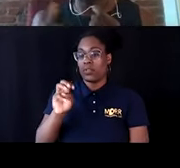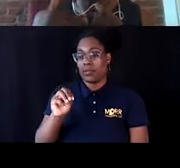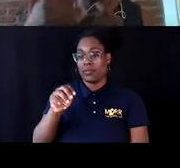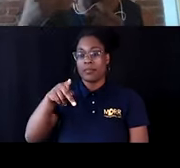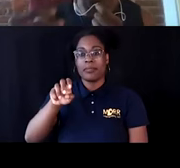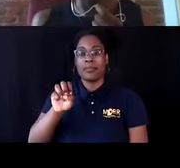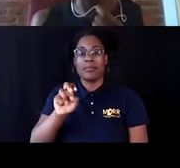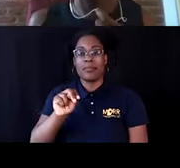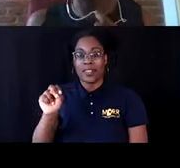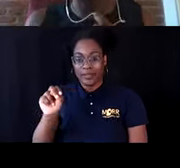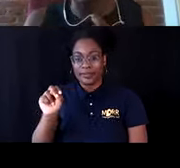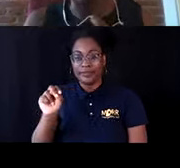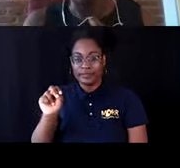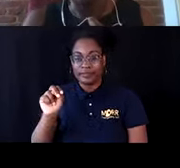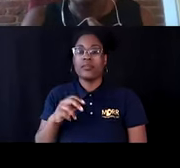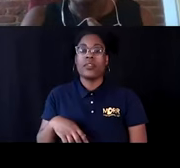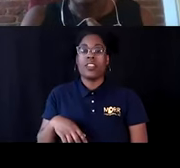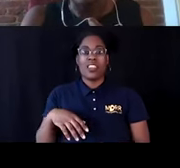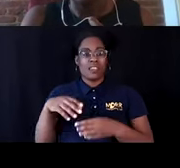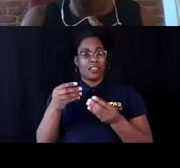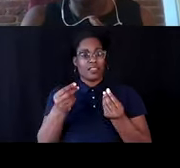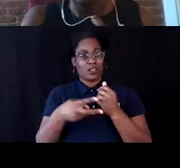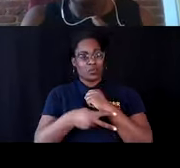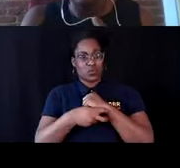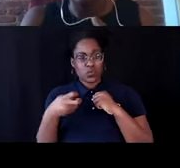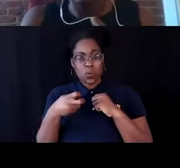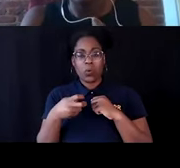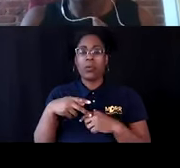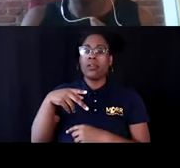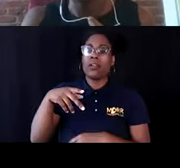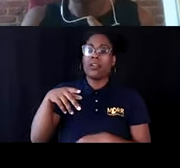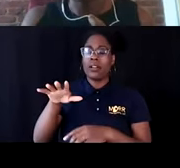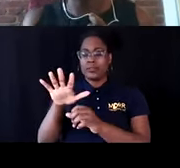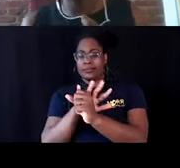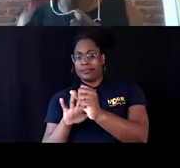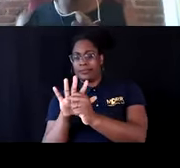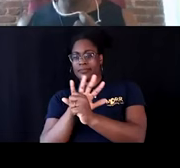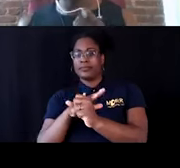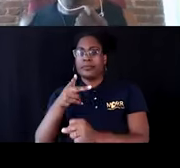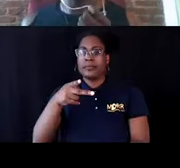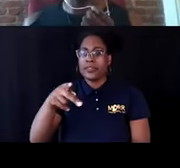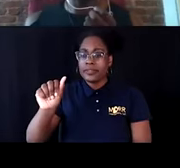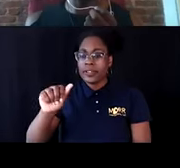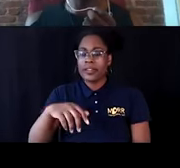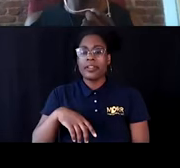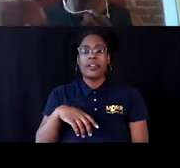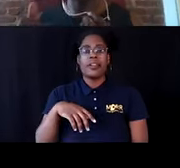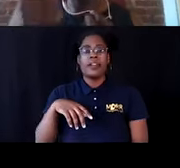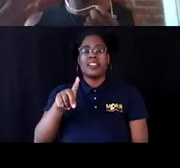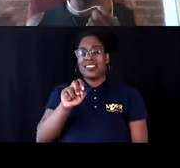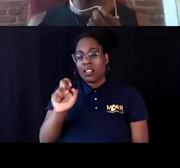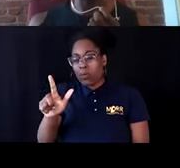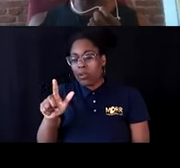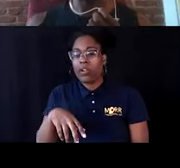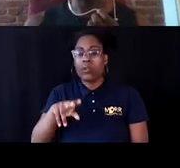Southern Connecticut, and Southern New York. And so one of the things they did, and this is a really fascinating story, is that they took